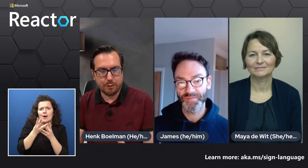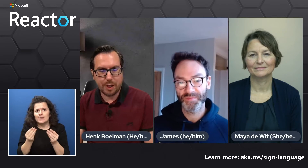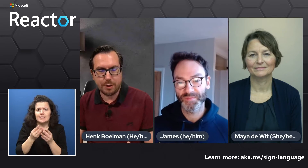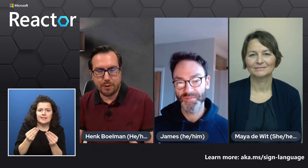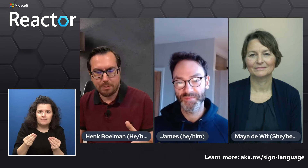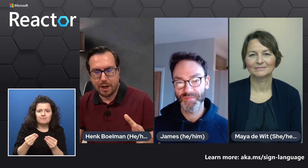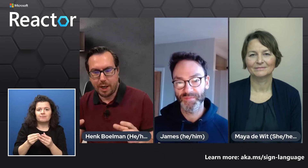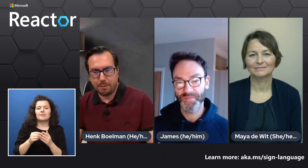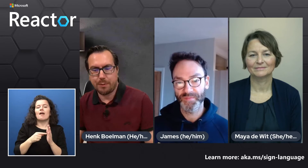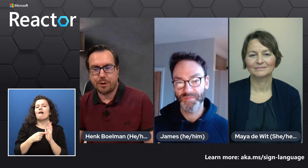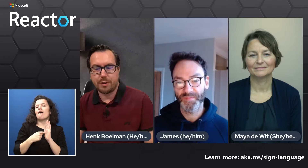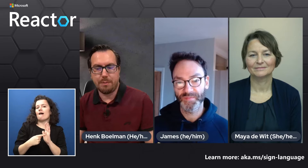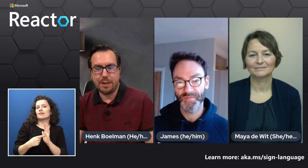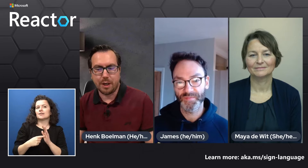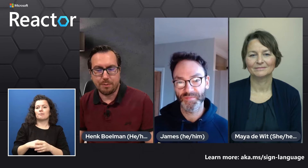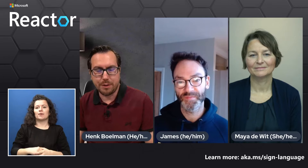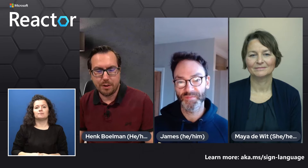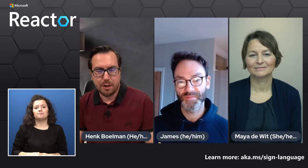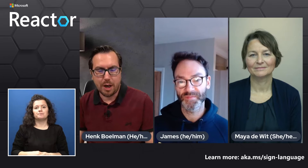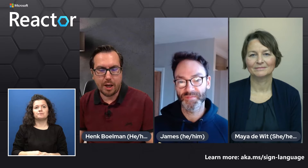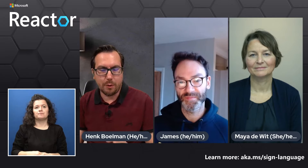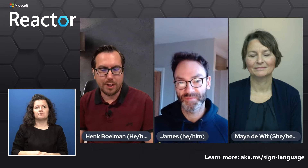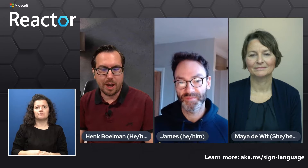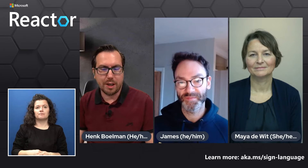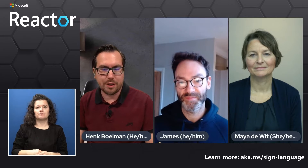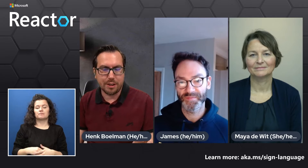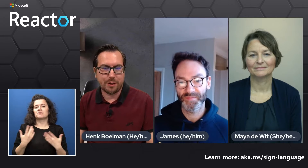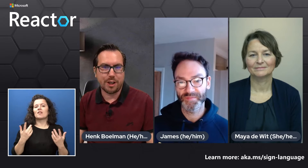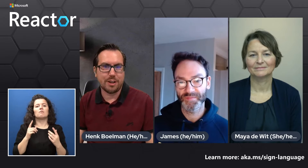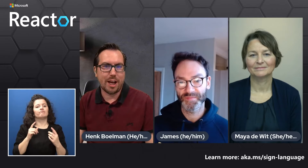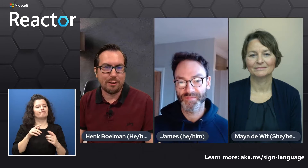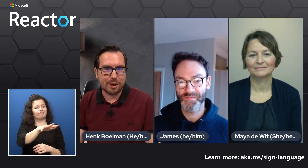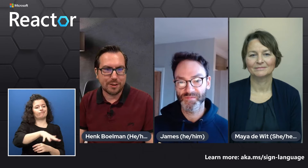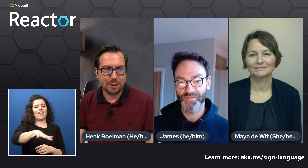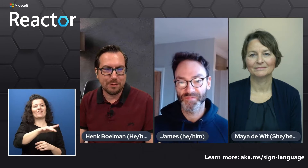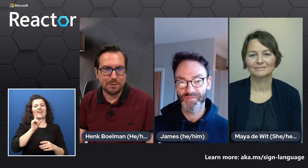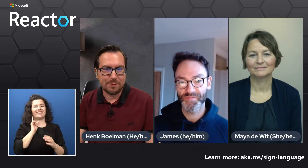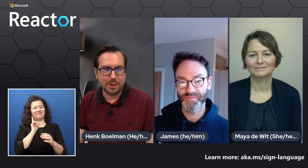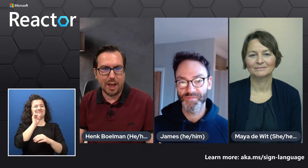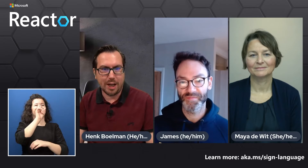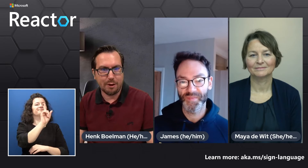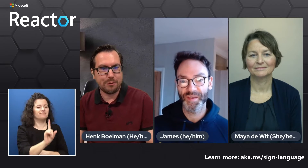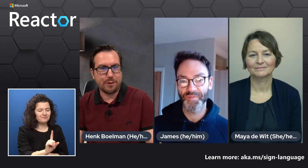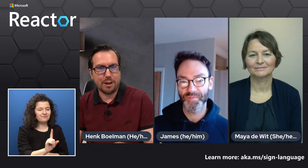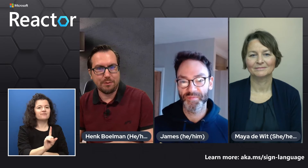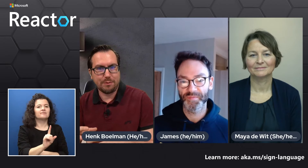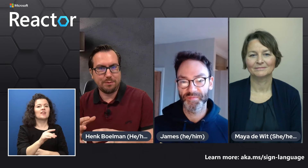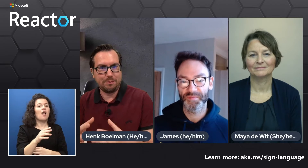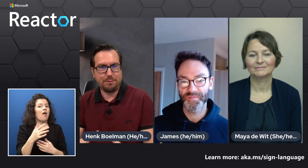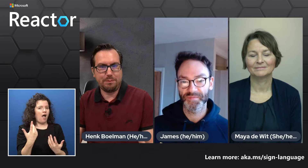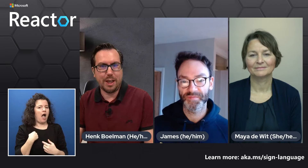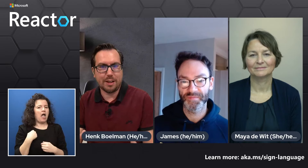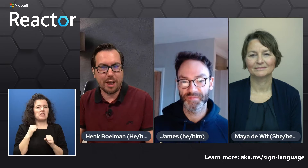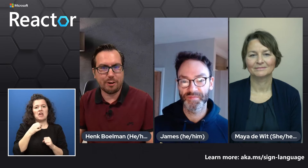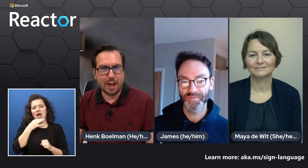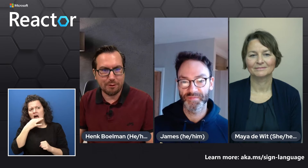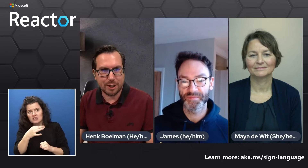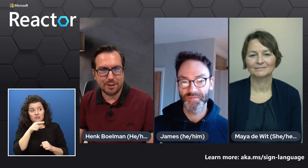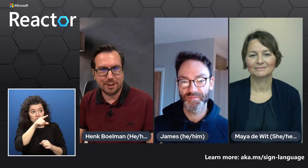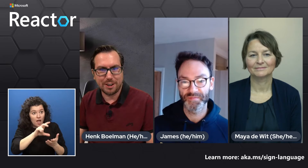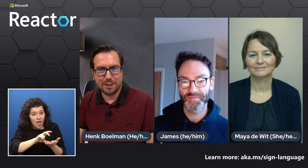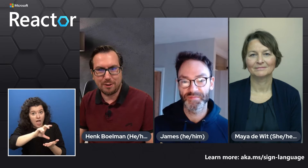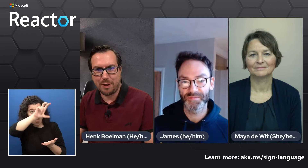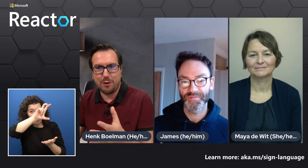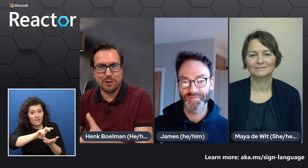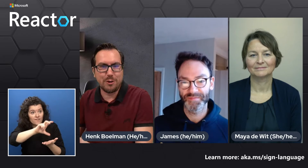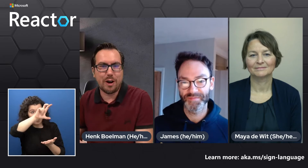to a venue with my in-person meetups, I always ask if there is an elevator. And if they didn't have an